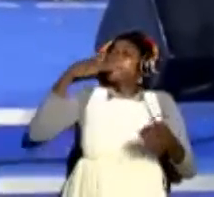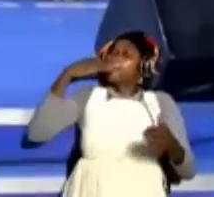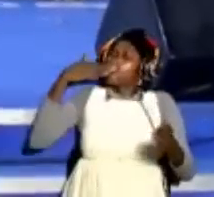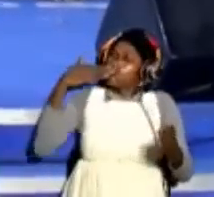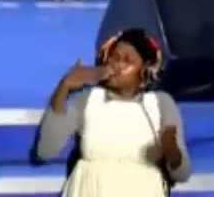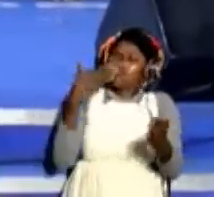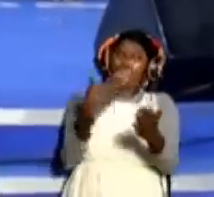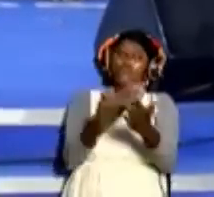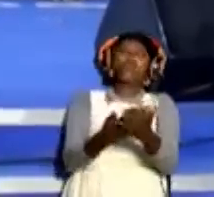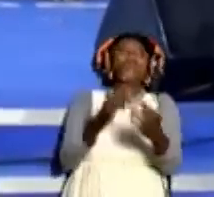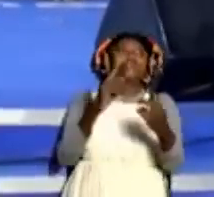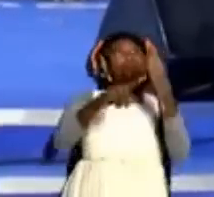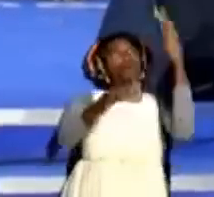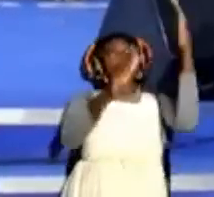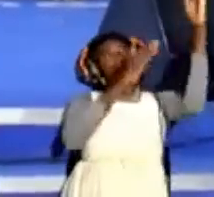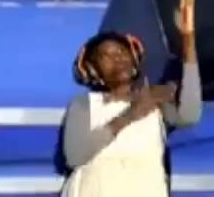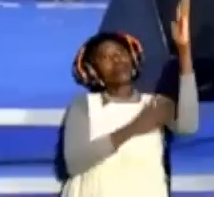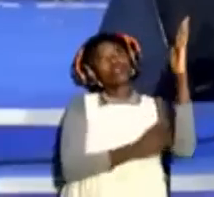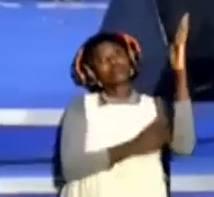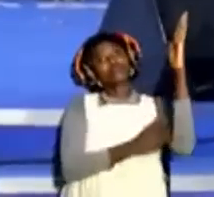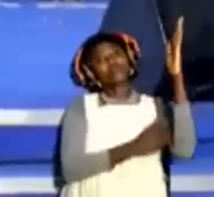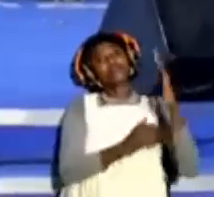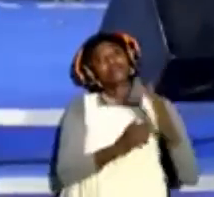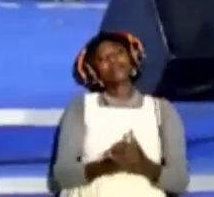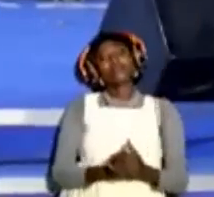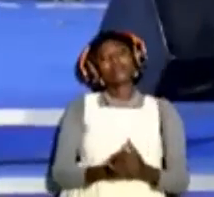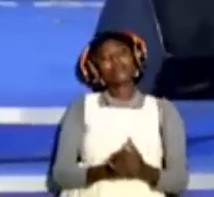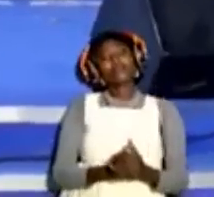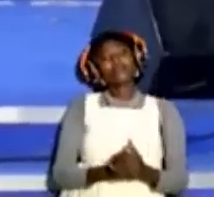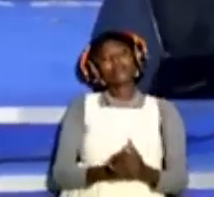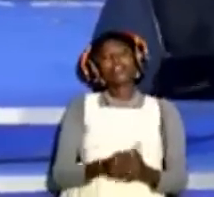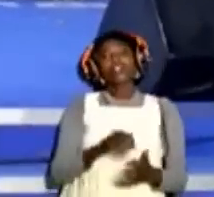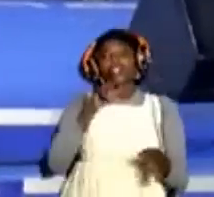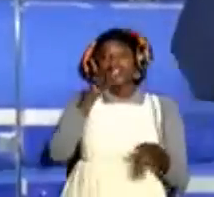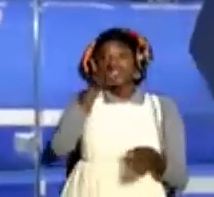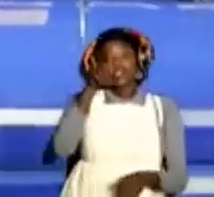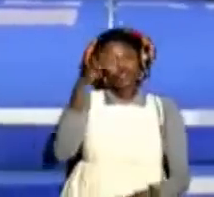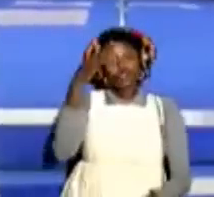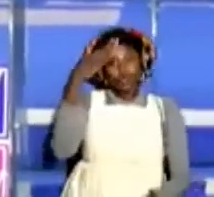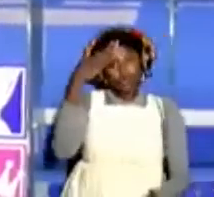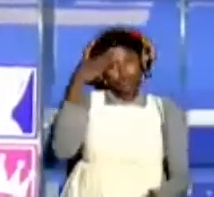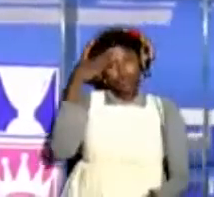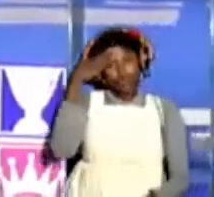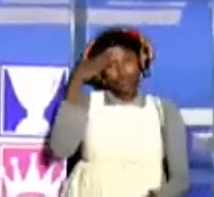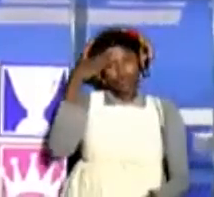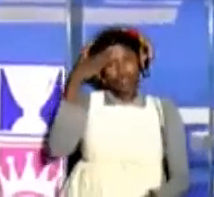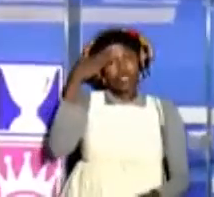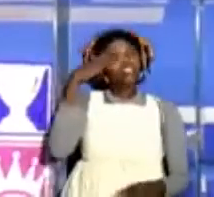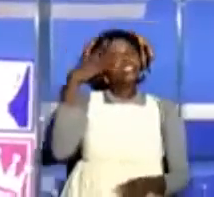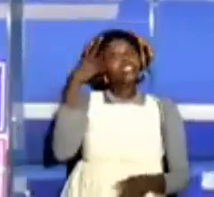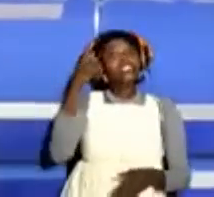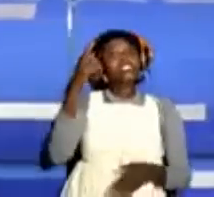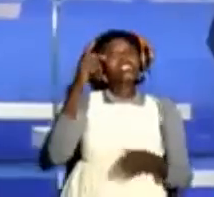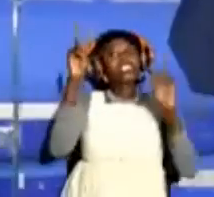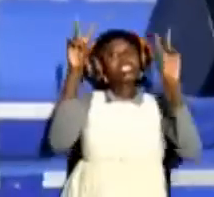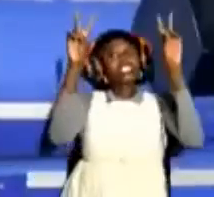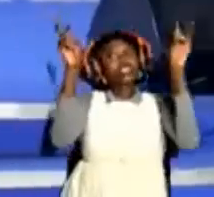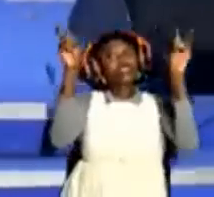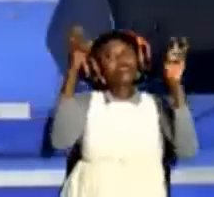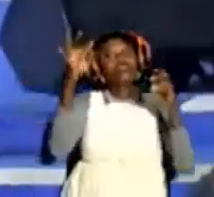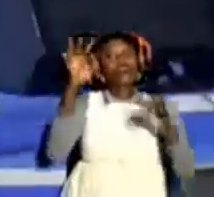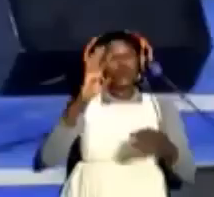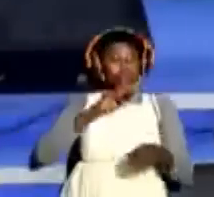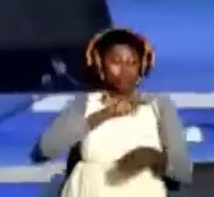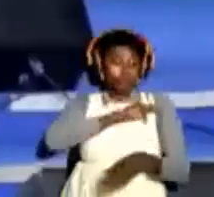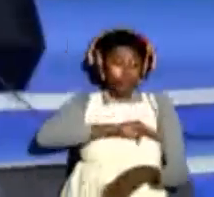approved unto God. Do you know that the issue of morality and